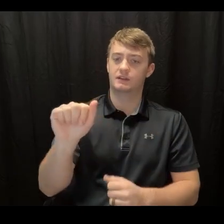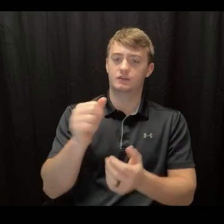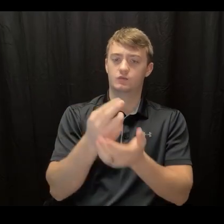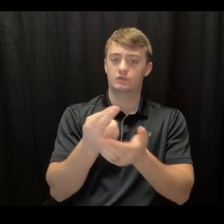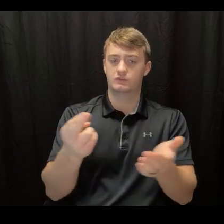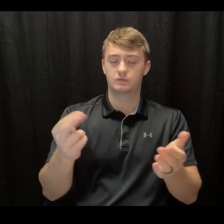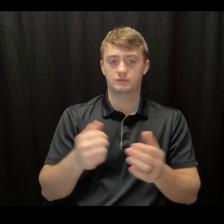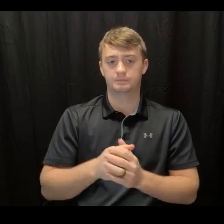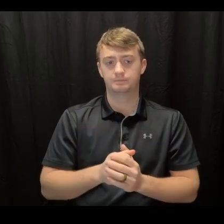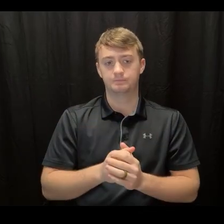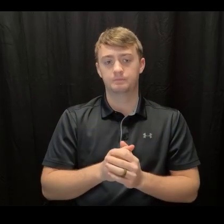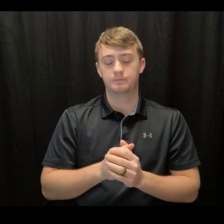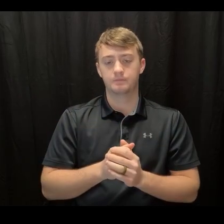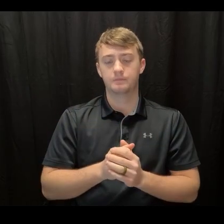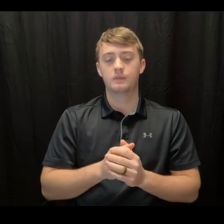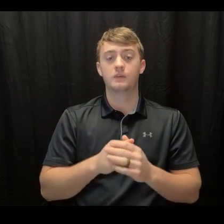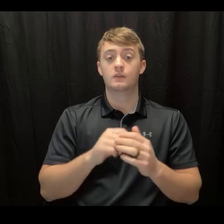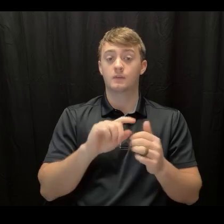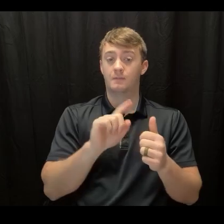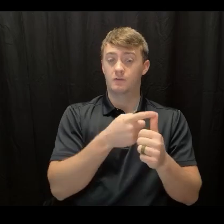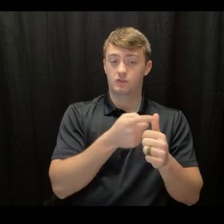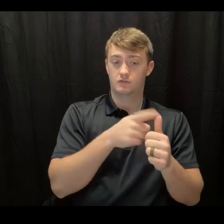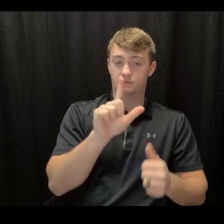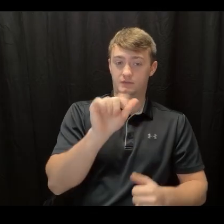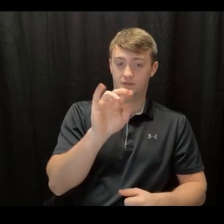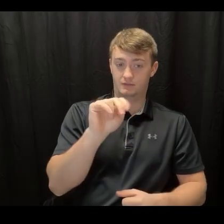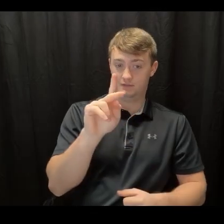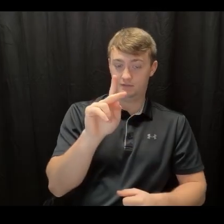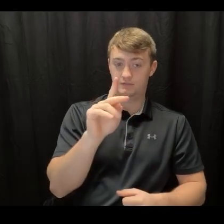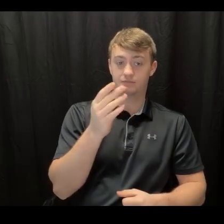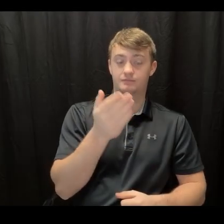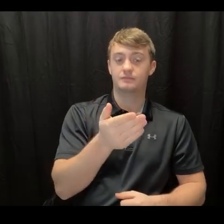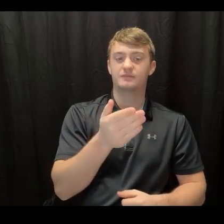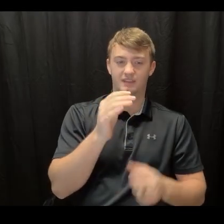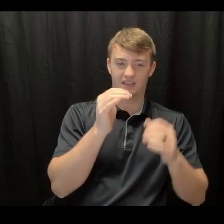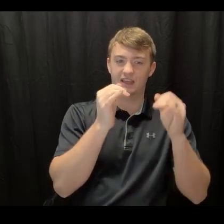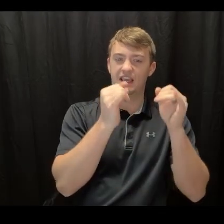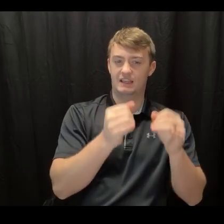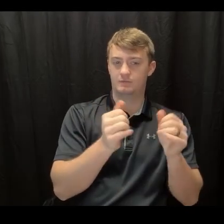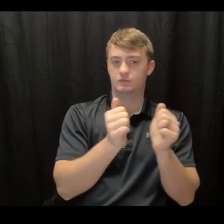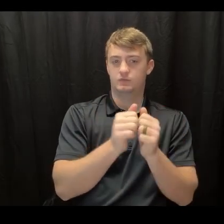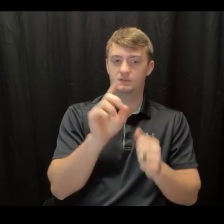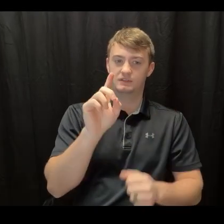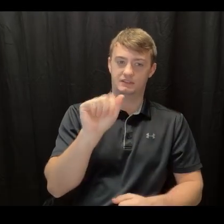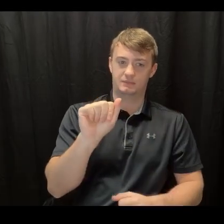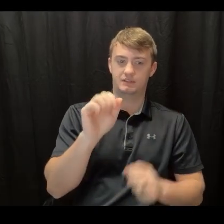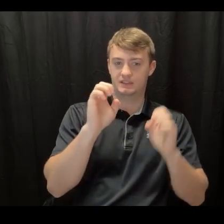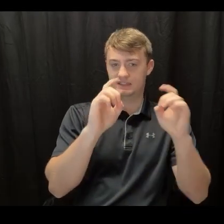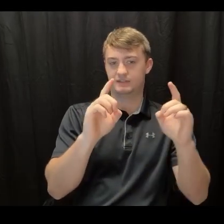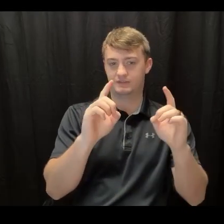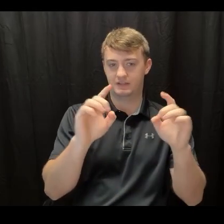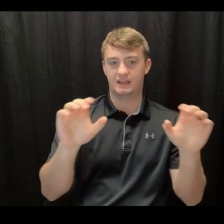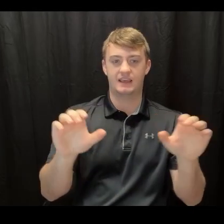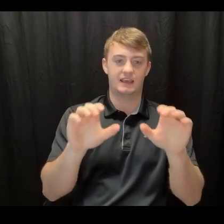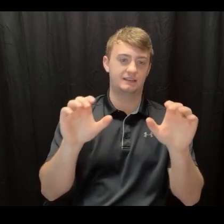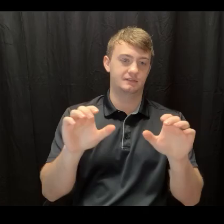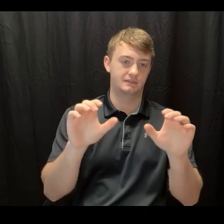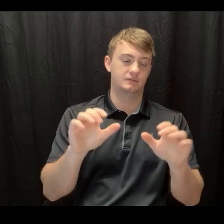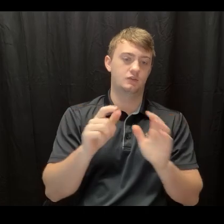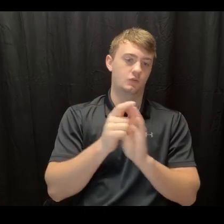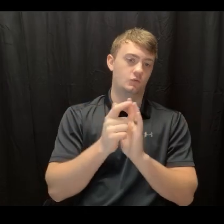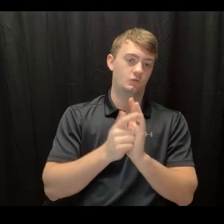resources. The first link is Individuals with Disability Education Act